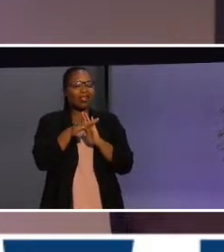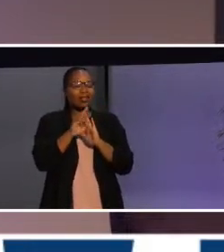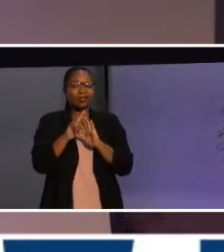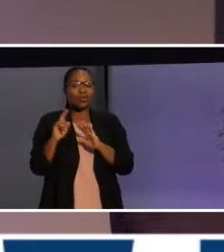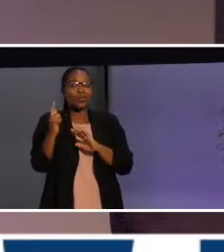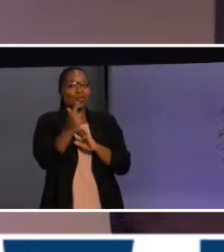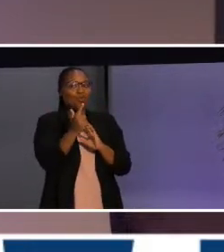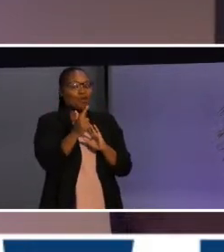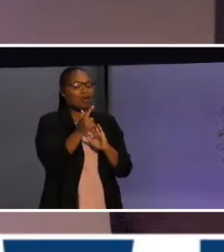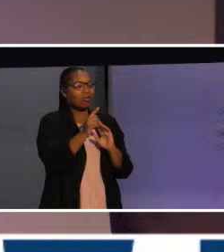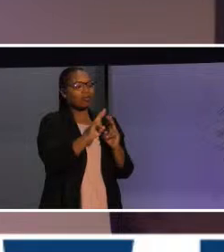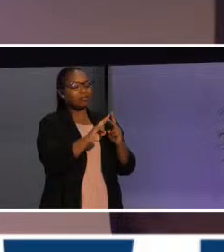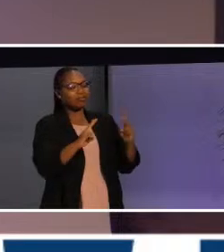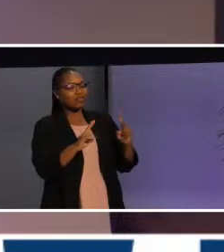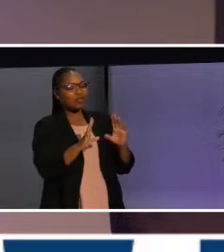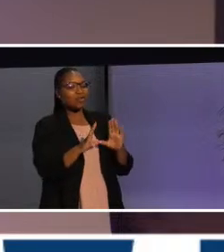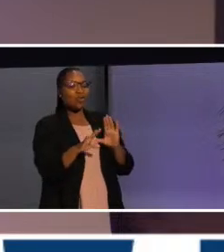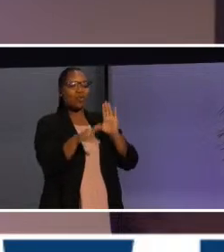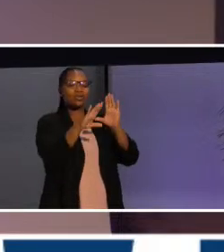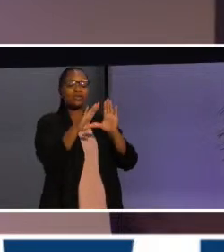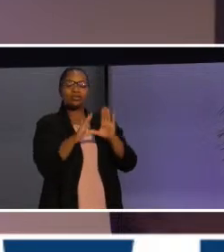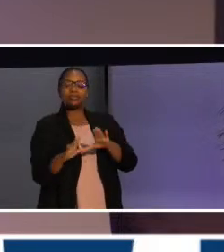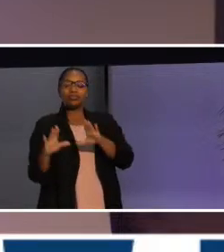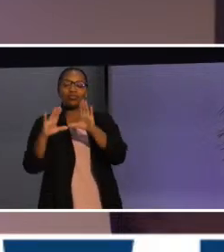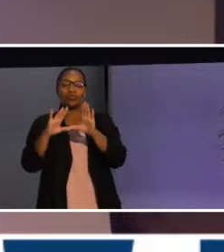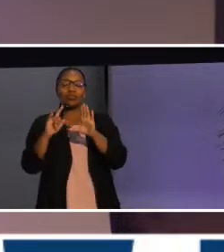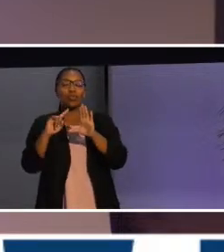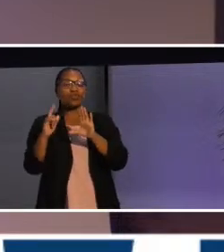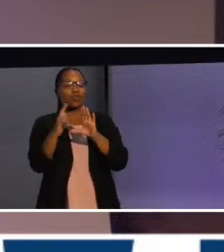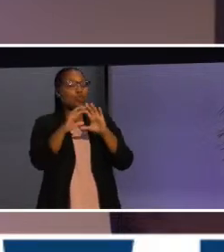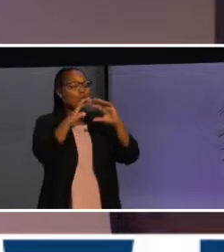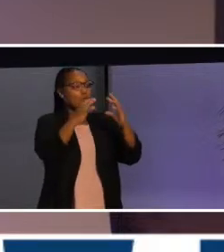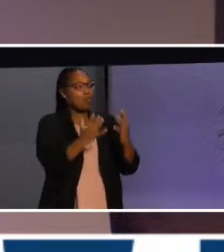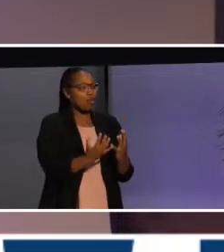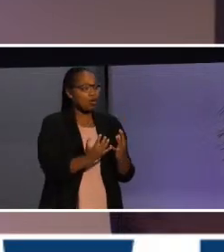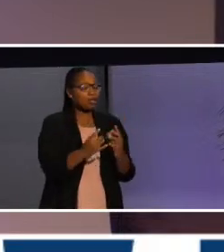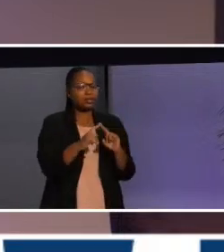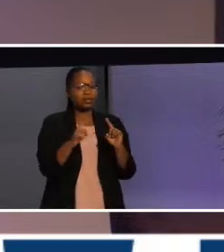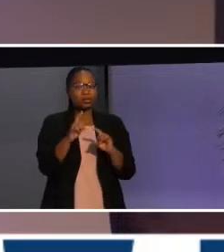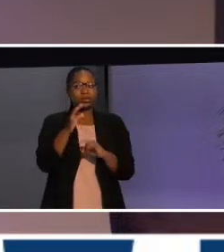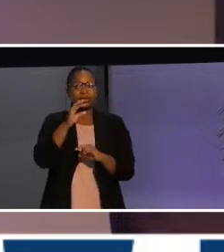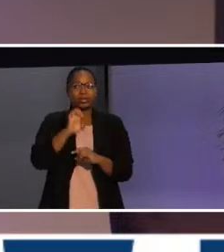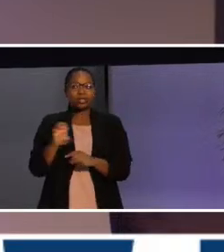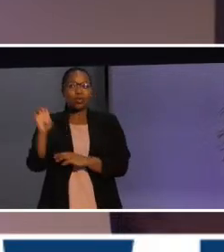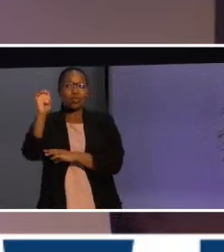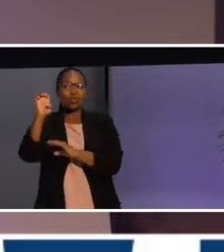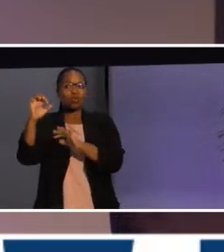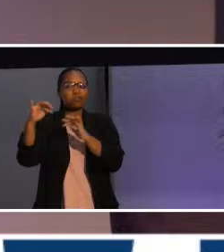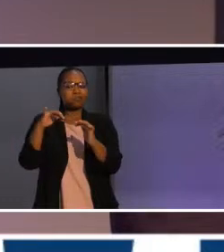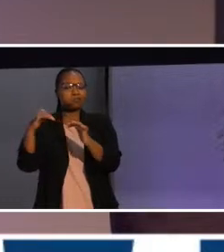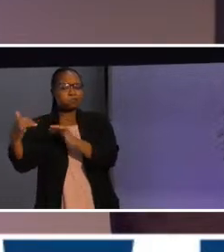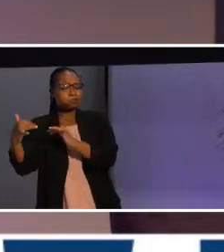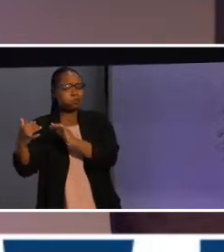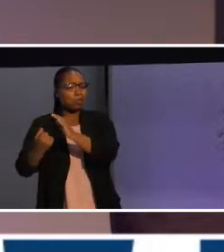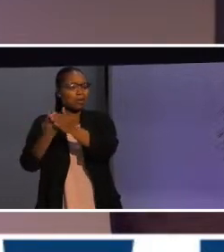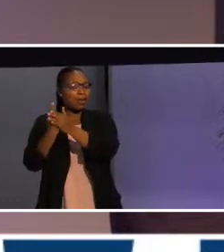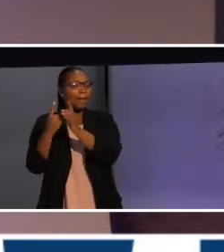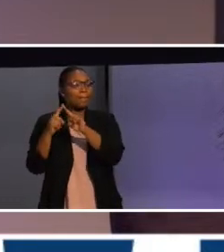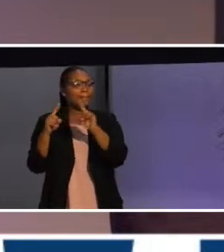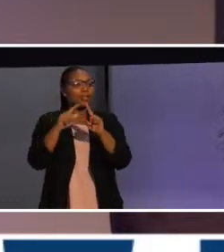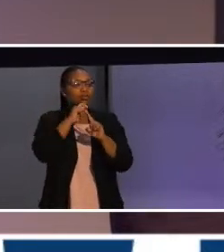only is Europe caught in the grip of war, but the foundation and pillars of some of the world's